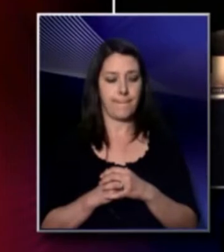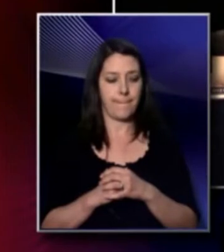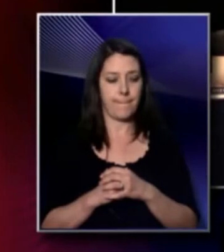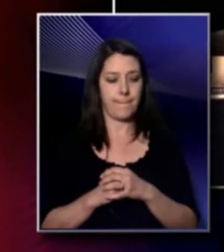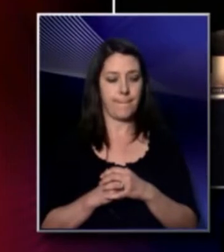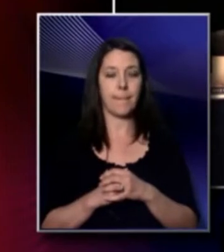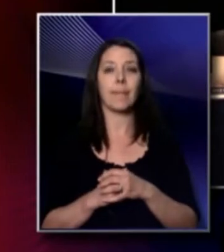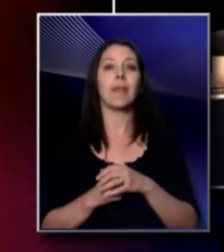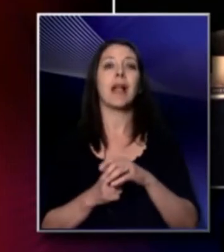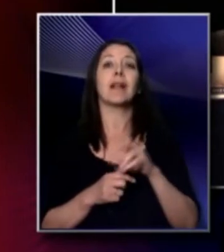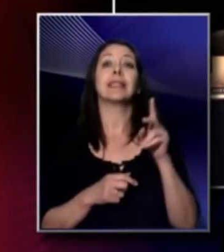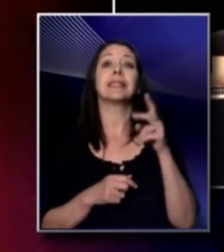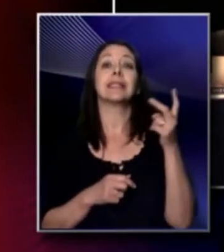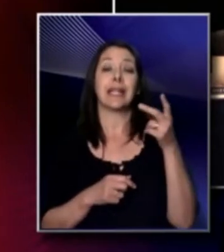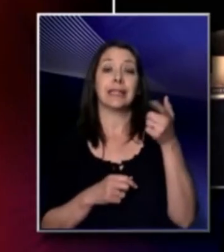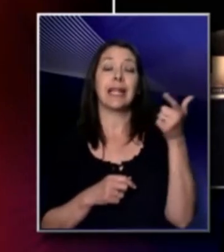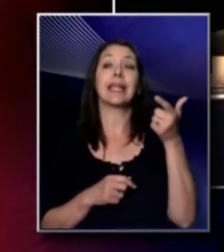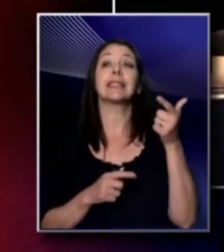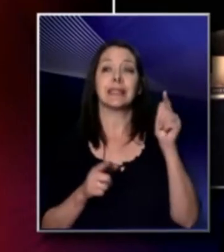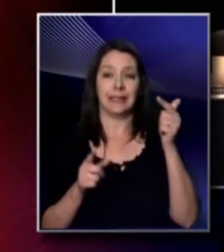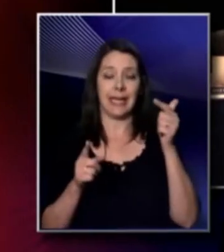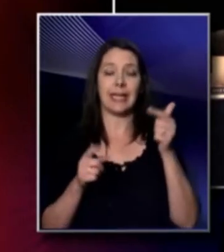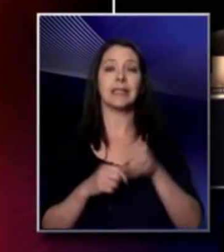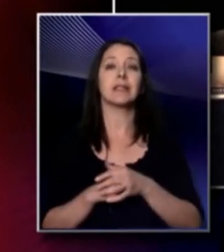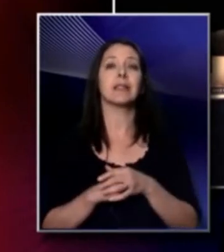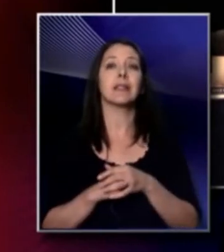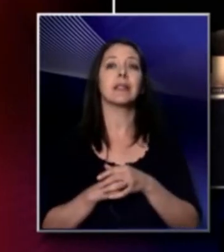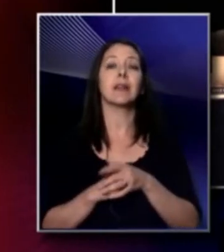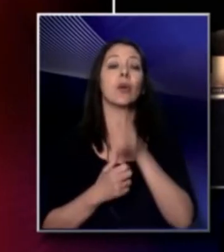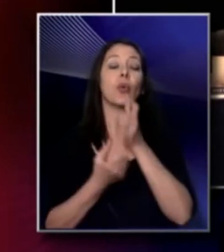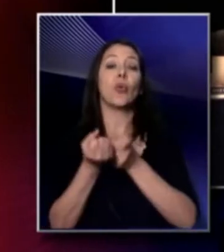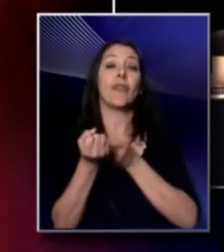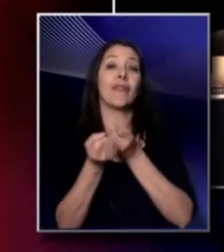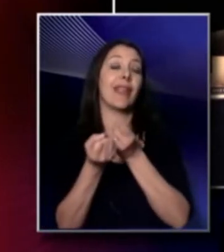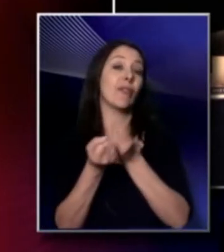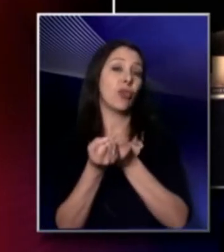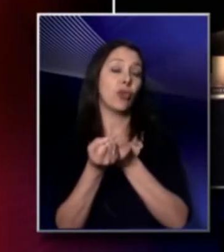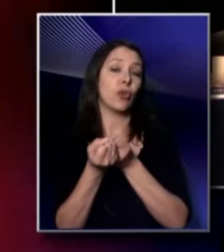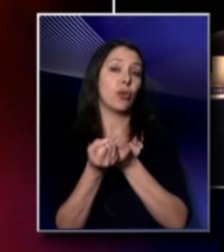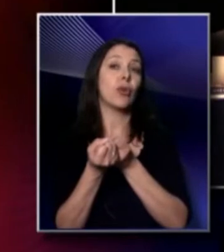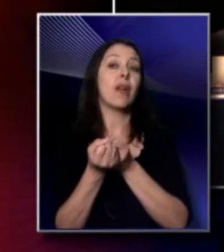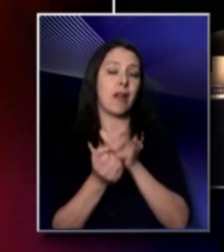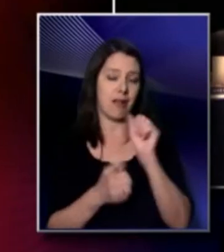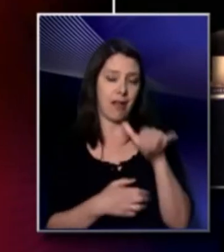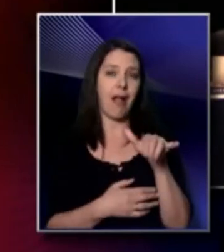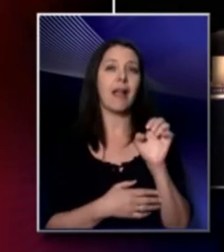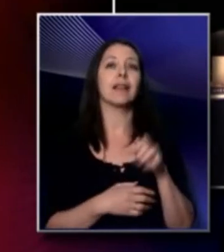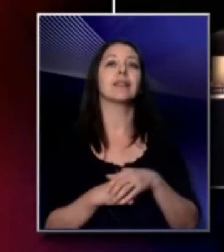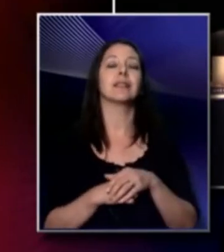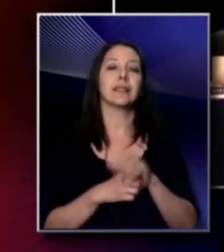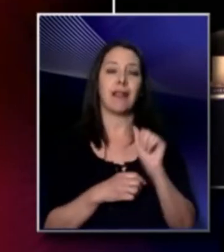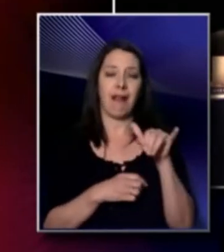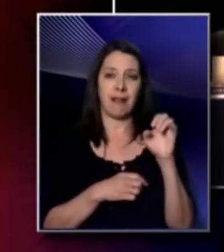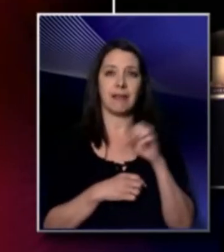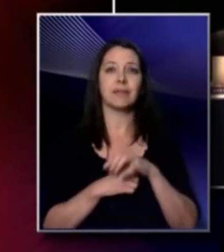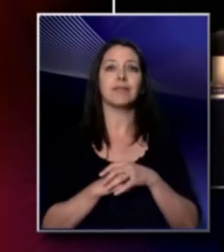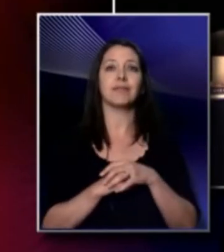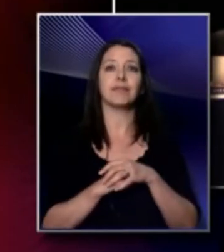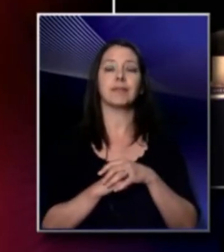Do we have a second? I second. Okay. All in favor? Aye. Aye. Aye.